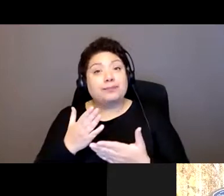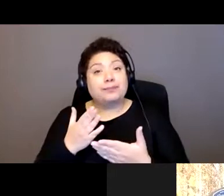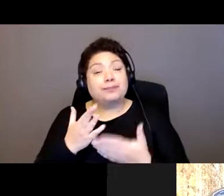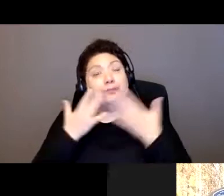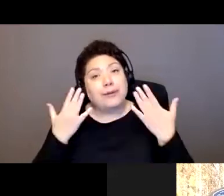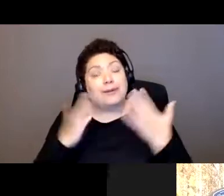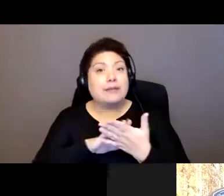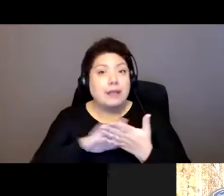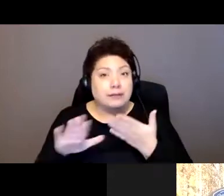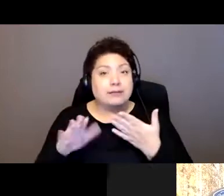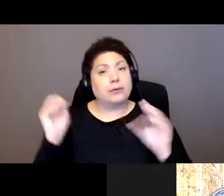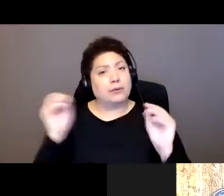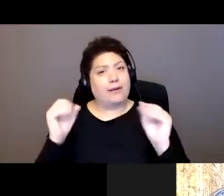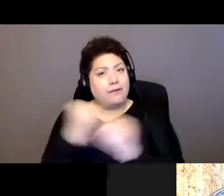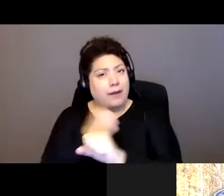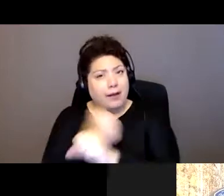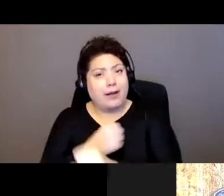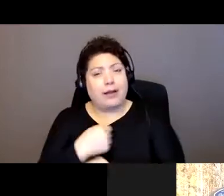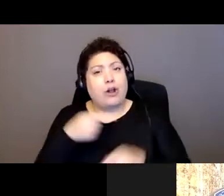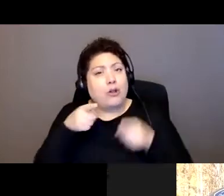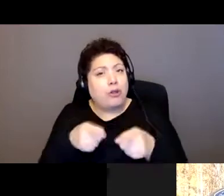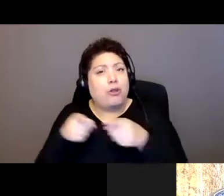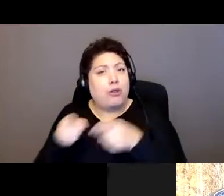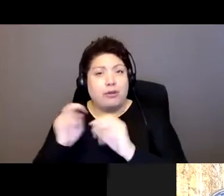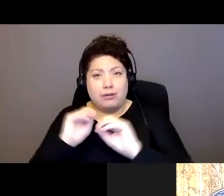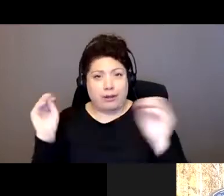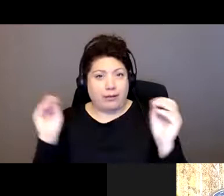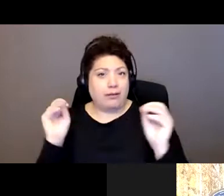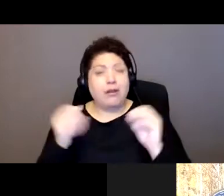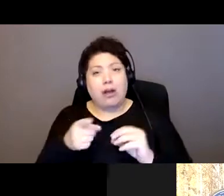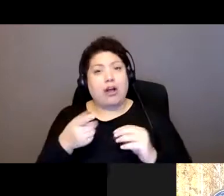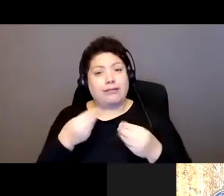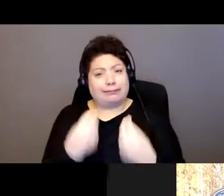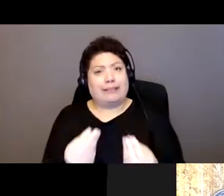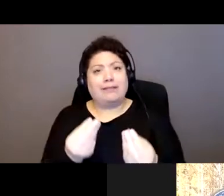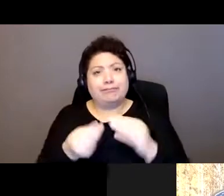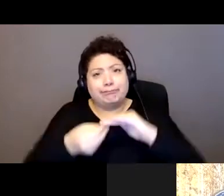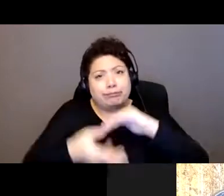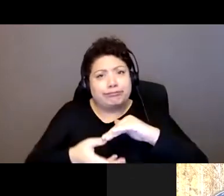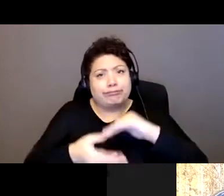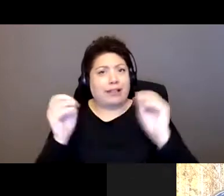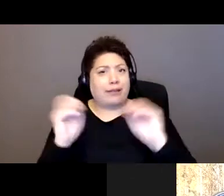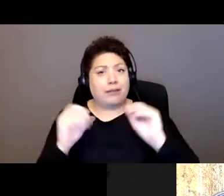make anybody feel bad about themselves or whatever. I just accepted what was happening.